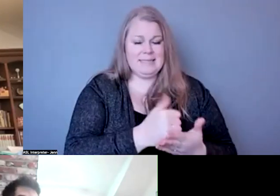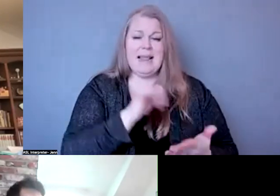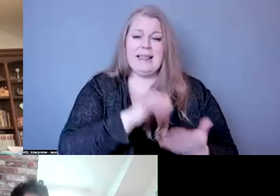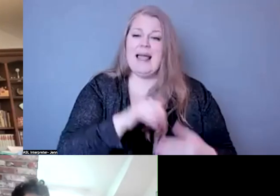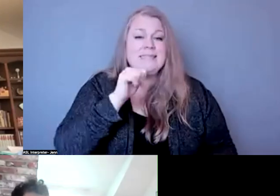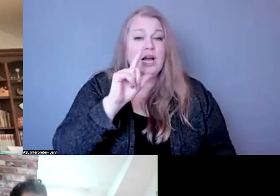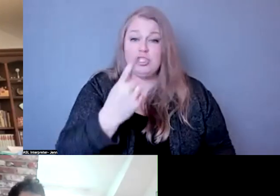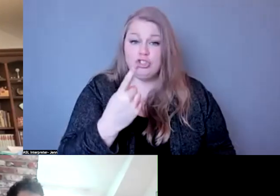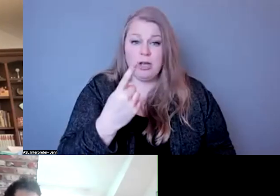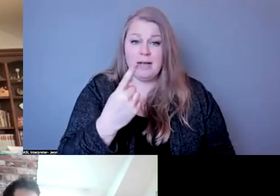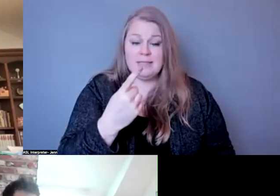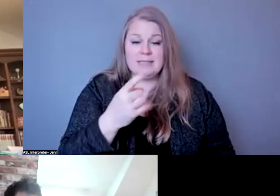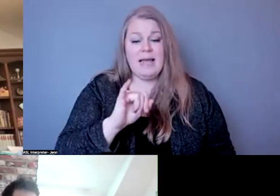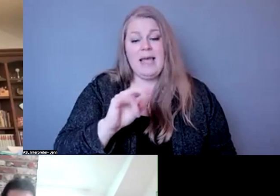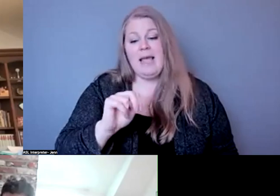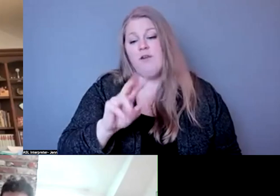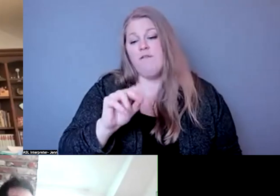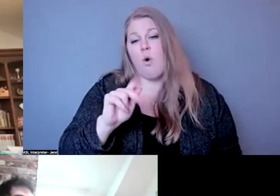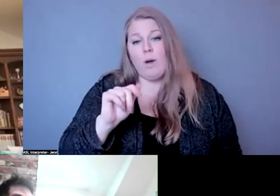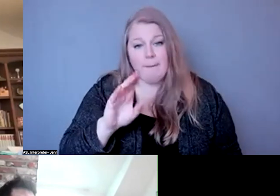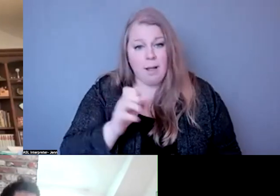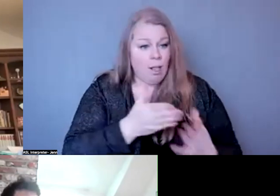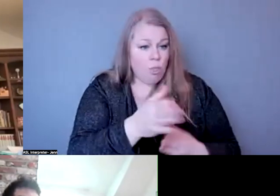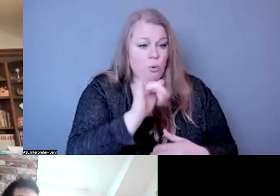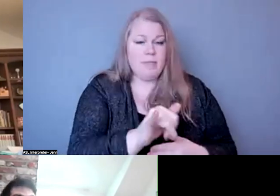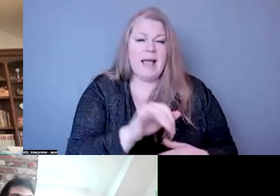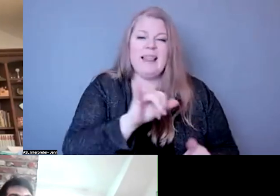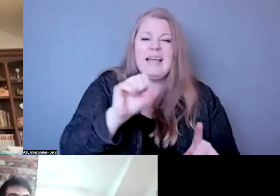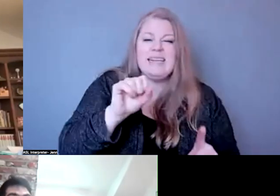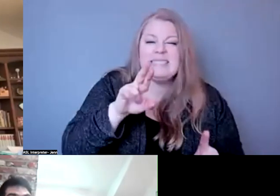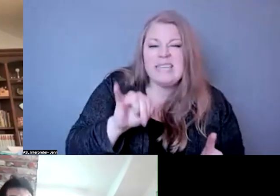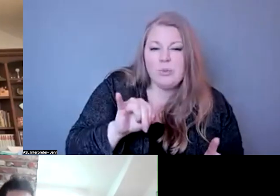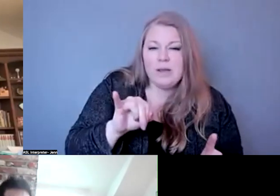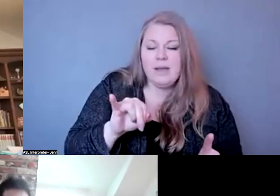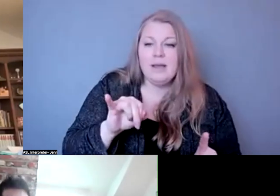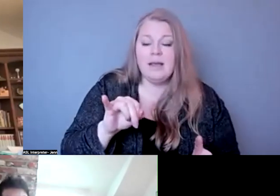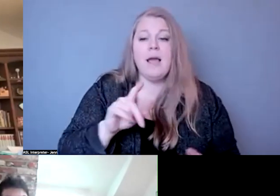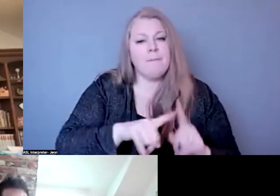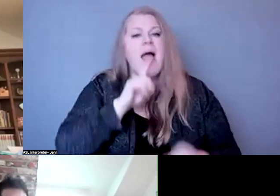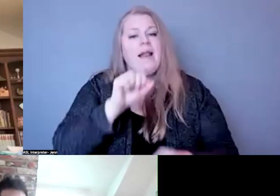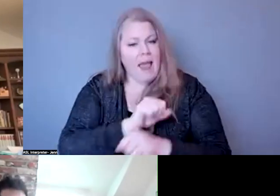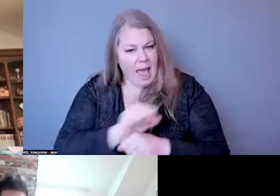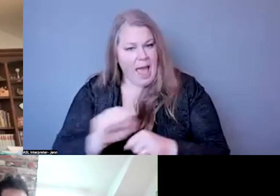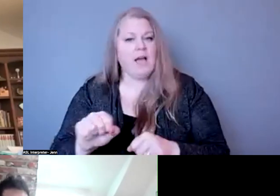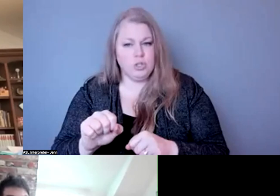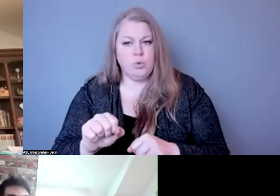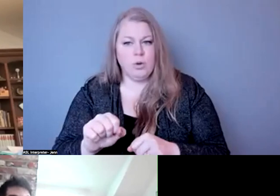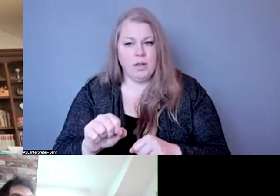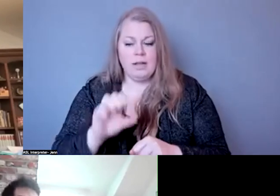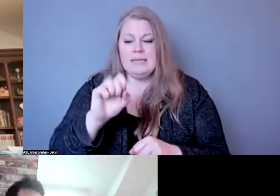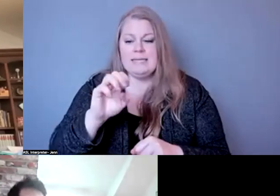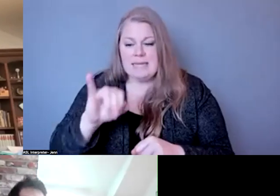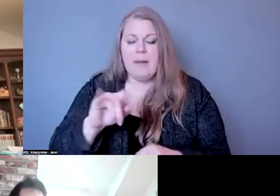just invocable through some transactional method like Siri is, but an actual